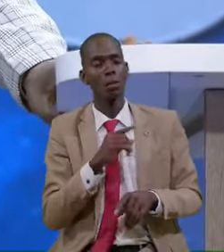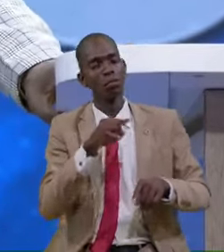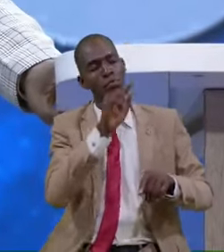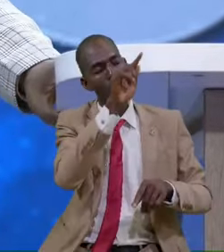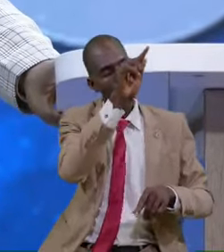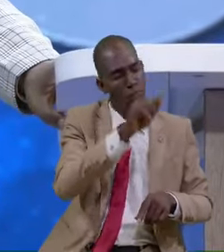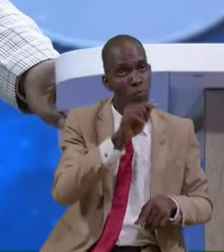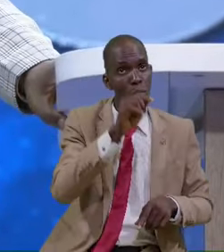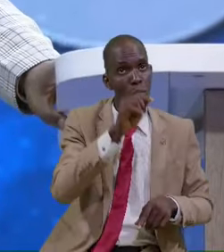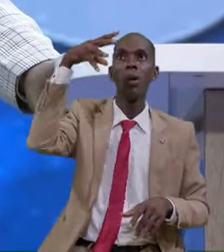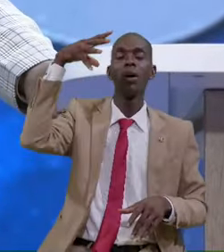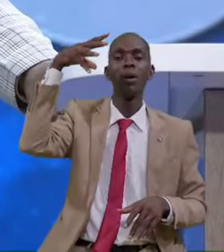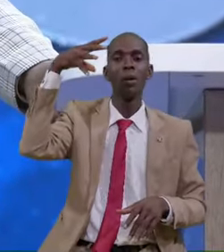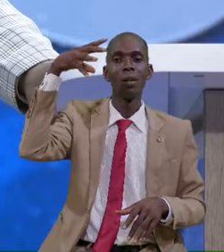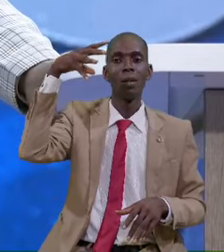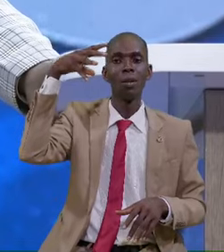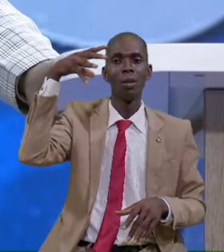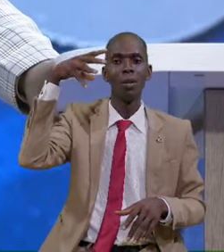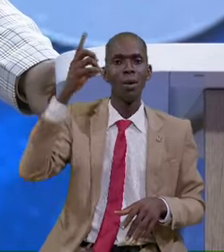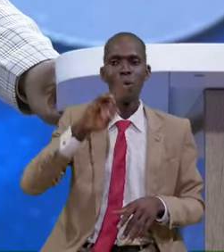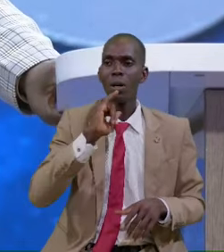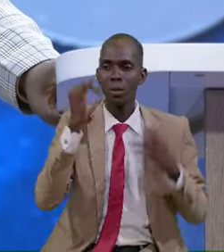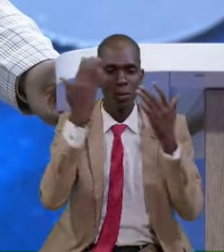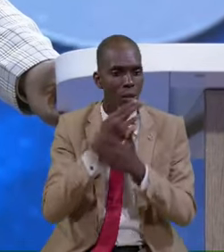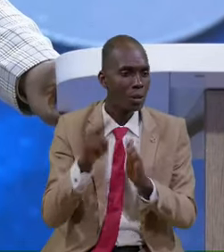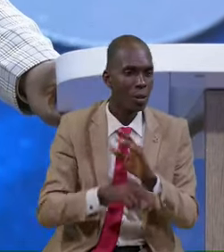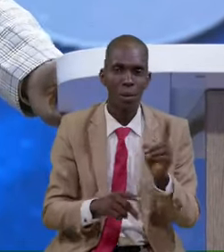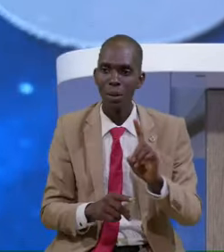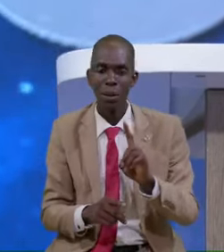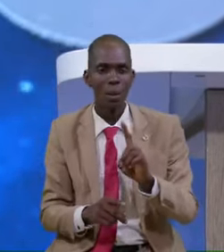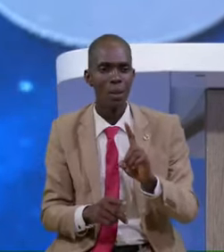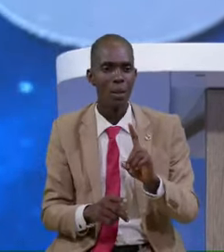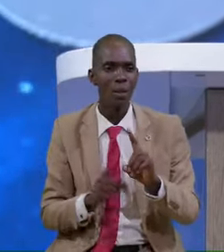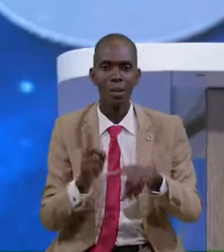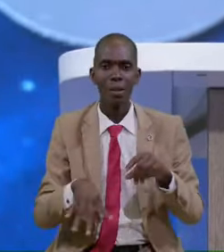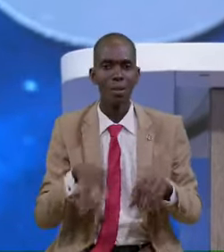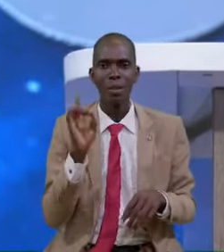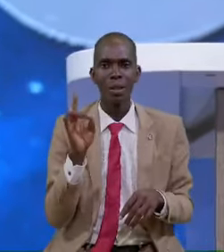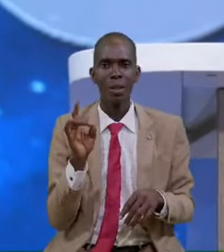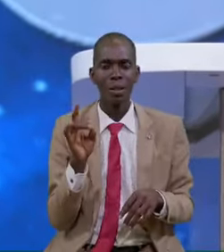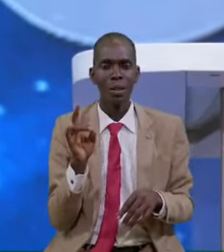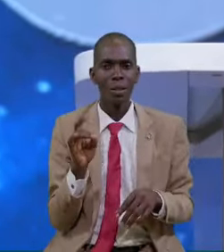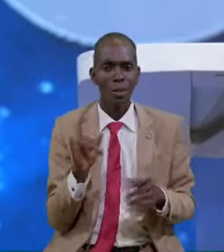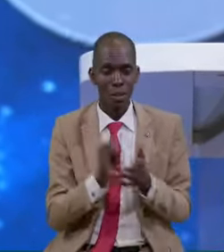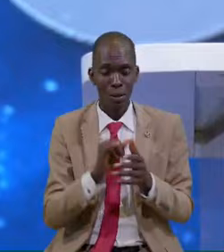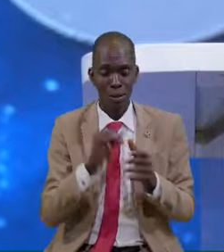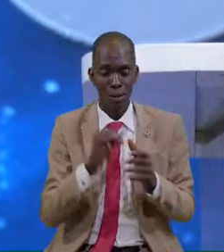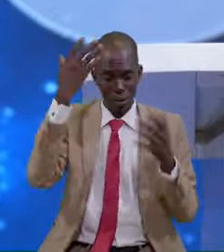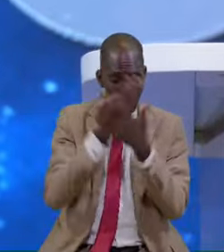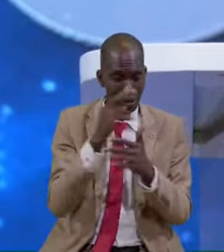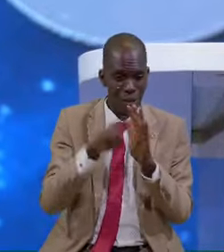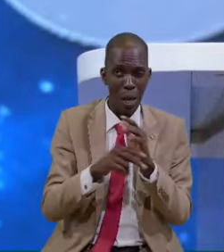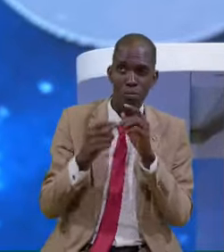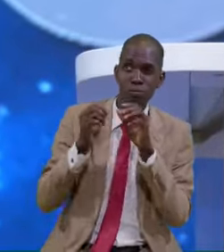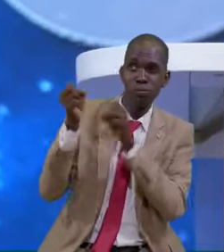comes. Where is the darkness now? Is he struggling with the light? Jesus